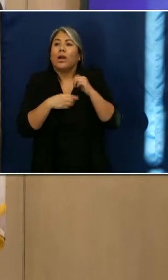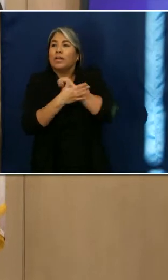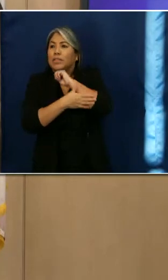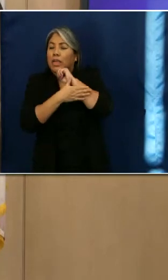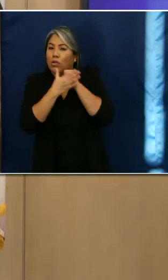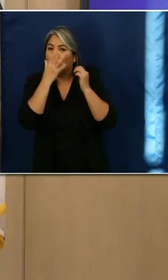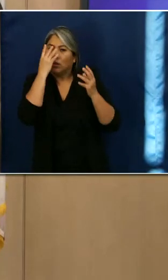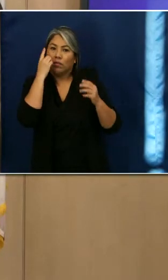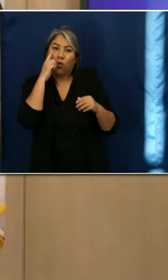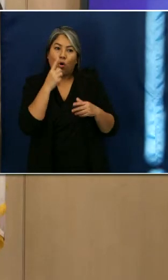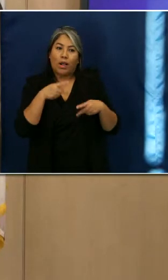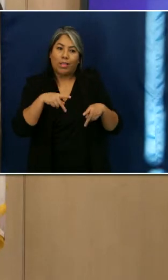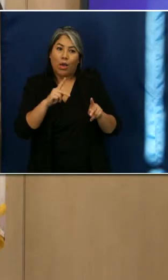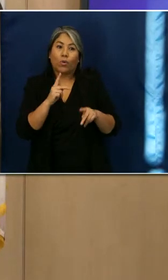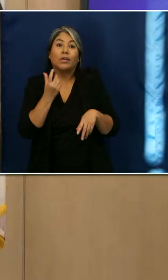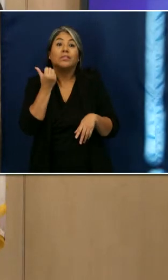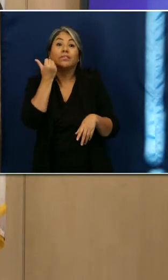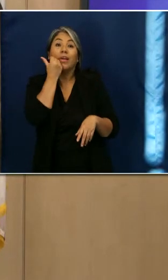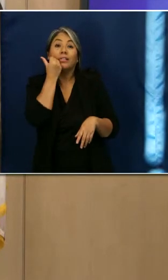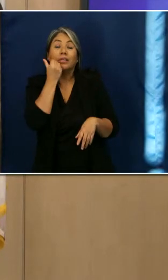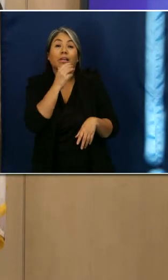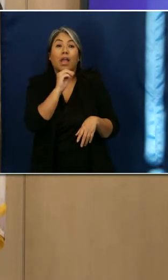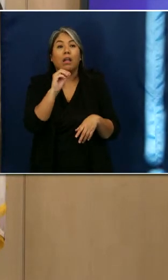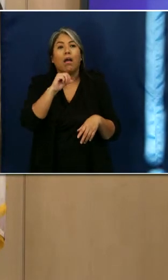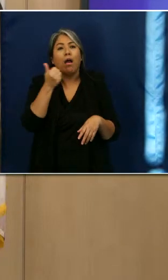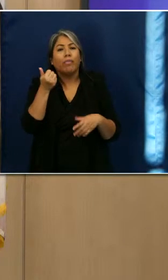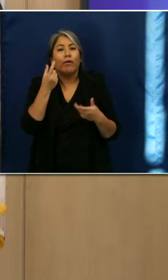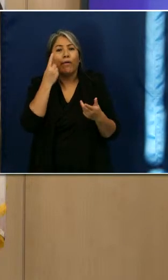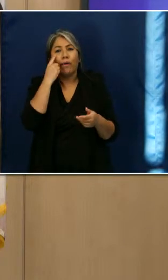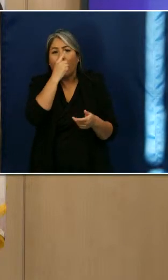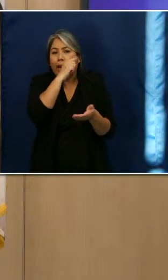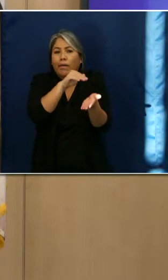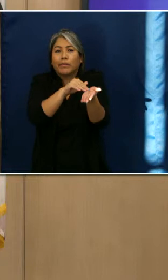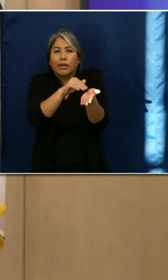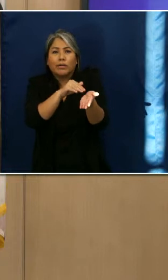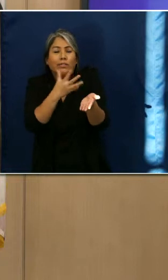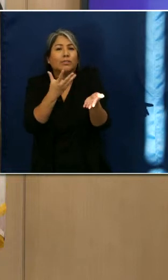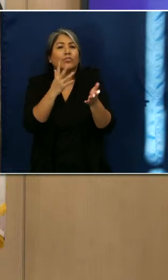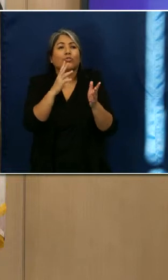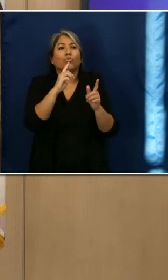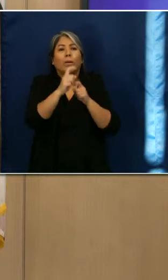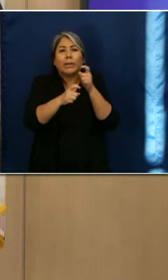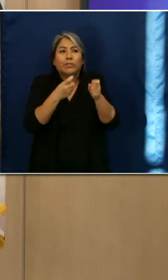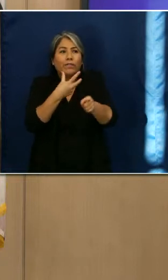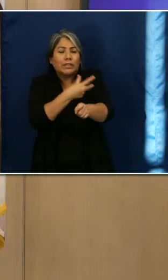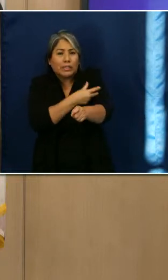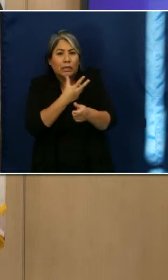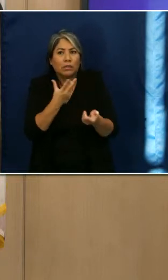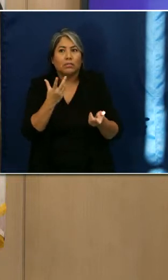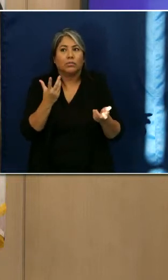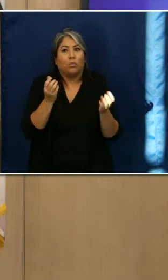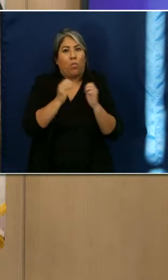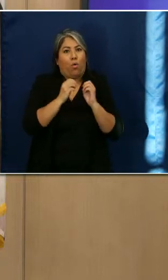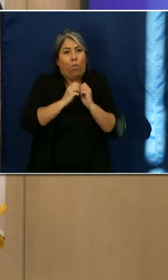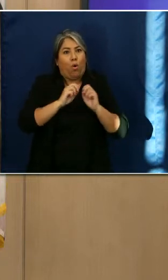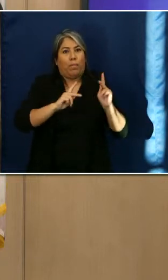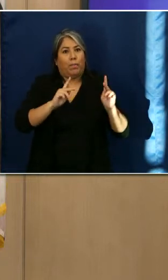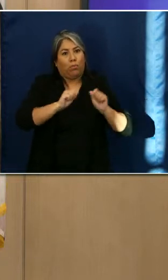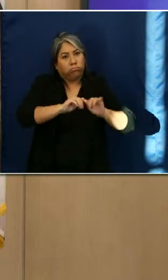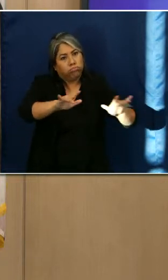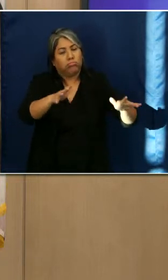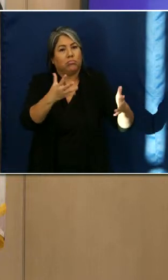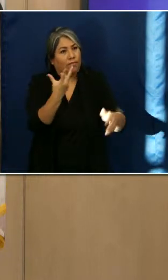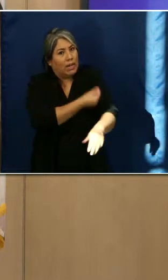for allowing dentists and optometrists to administer vaccines to help get more people vaccinated? And she